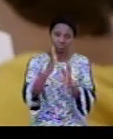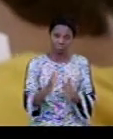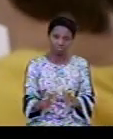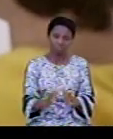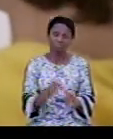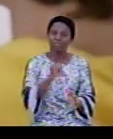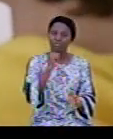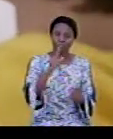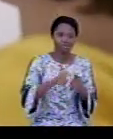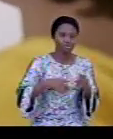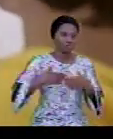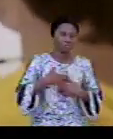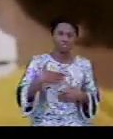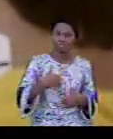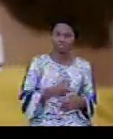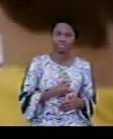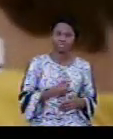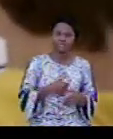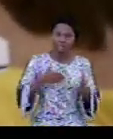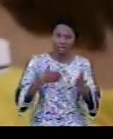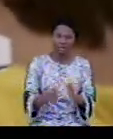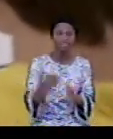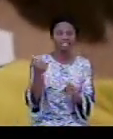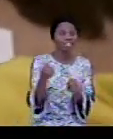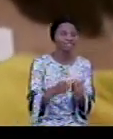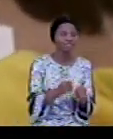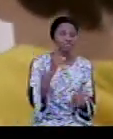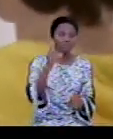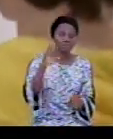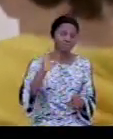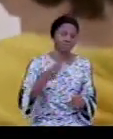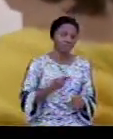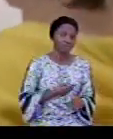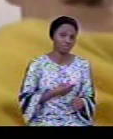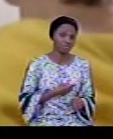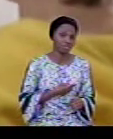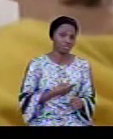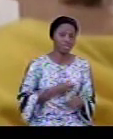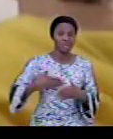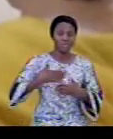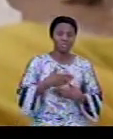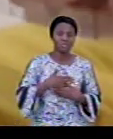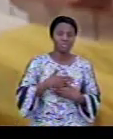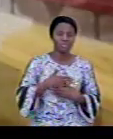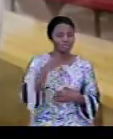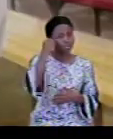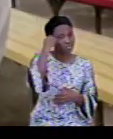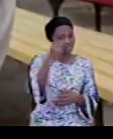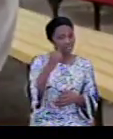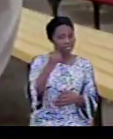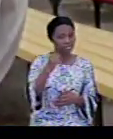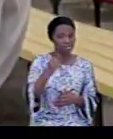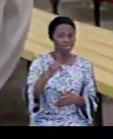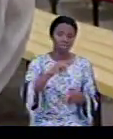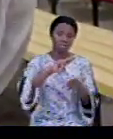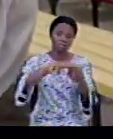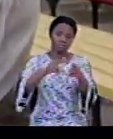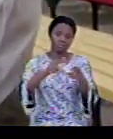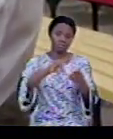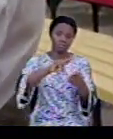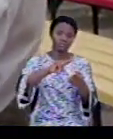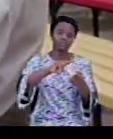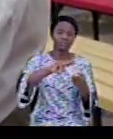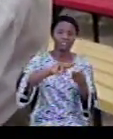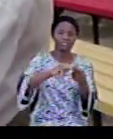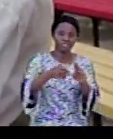please ourselves. Let every one of us please his neighbor. You want to preach to your neighbor there in your